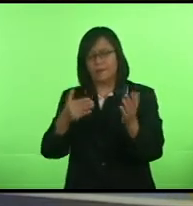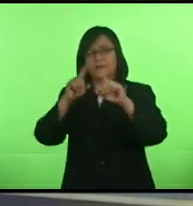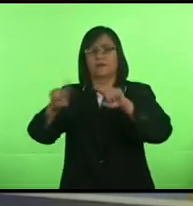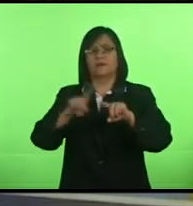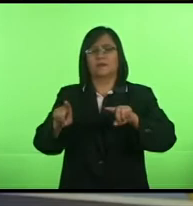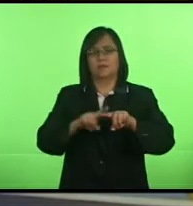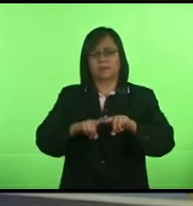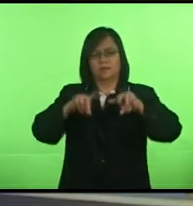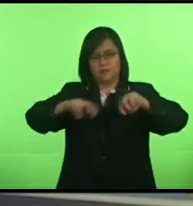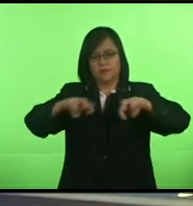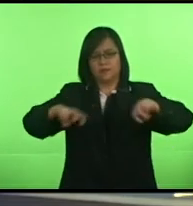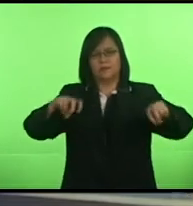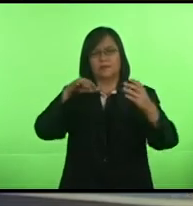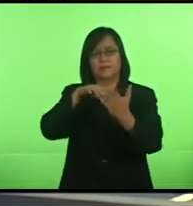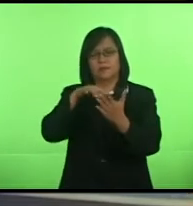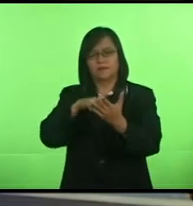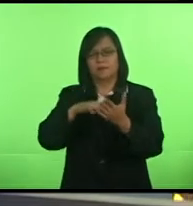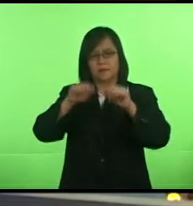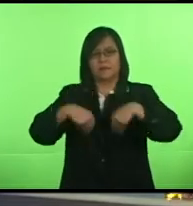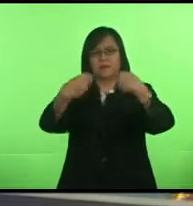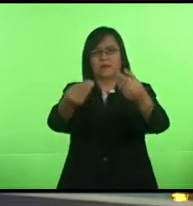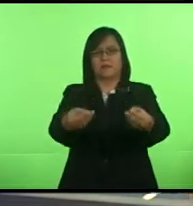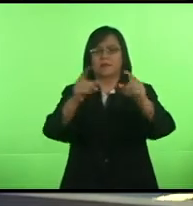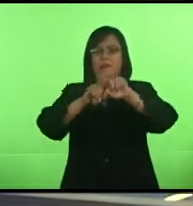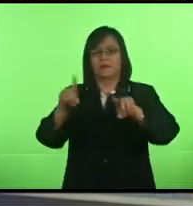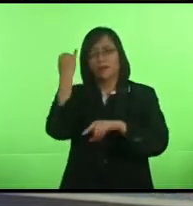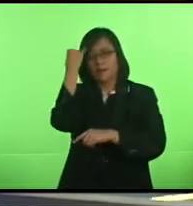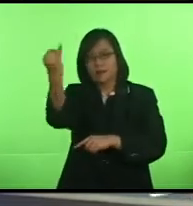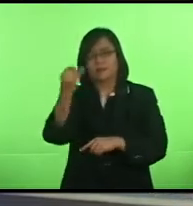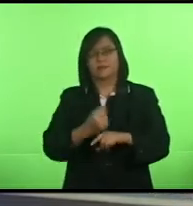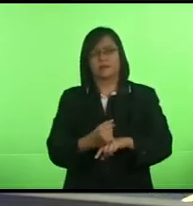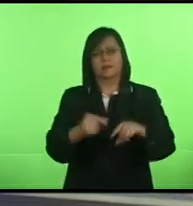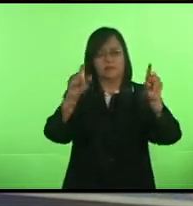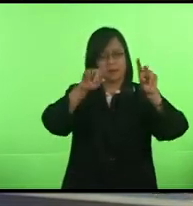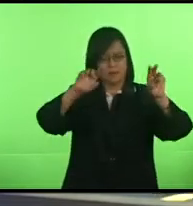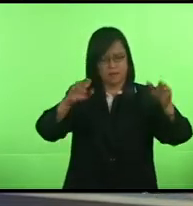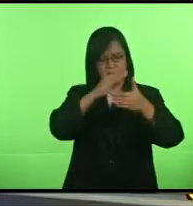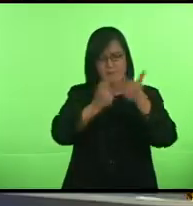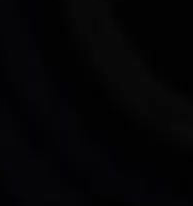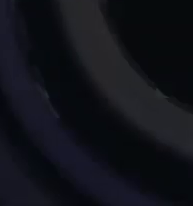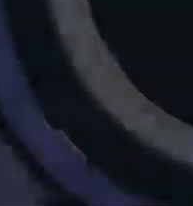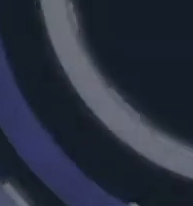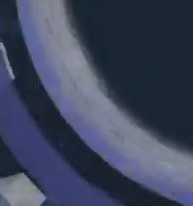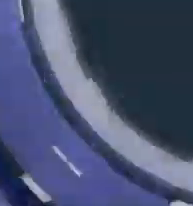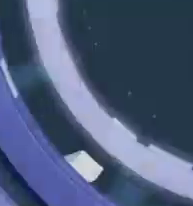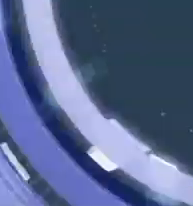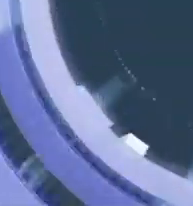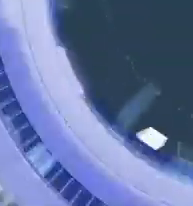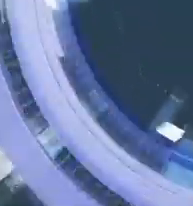give you an idea of the sections and subsections that should be found in every research paper.